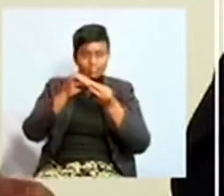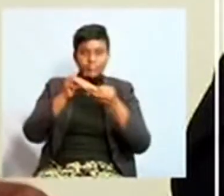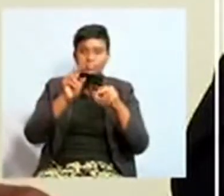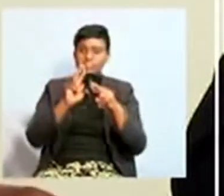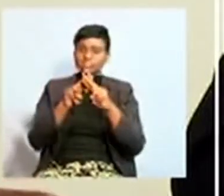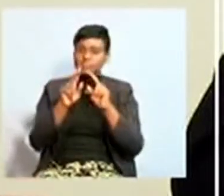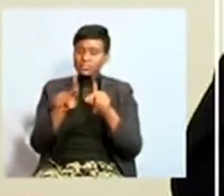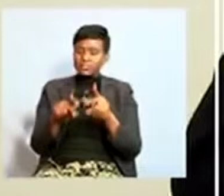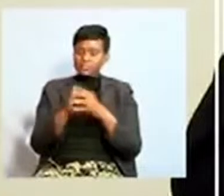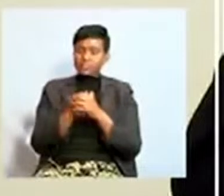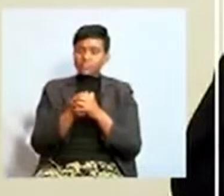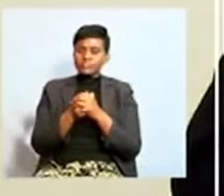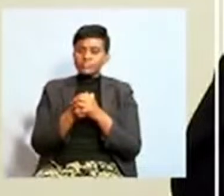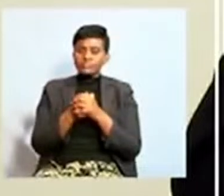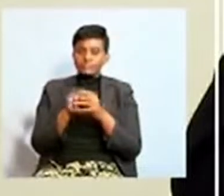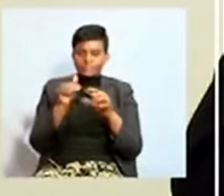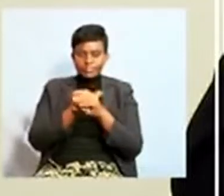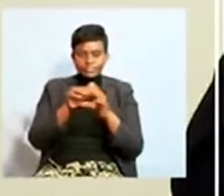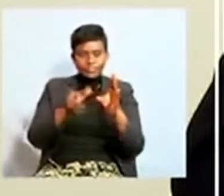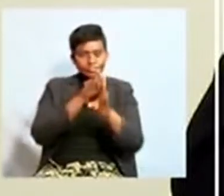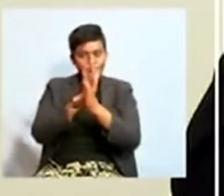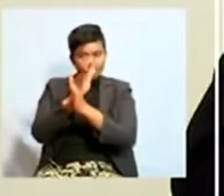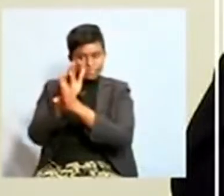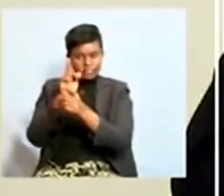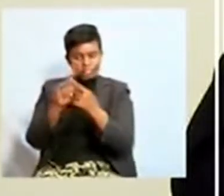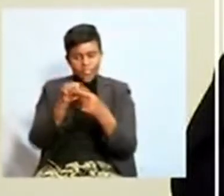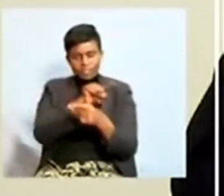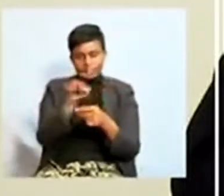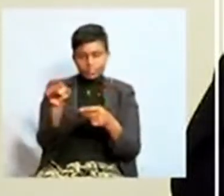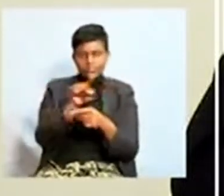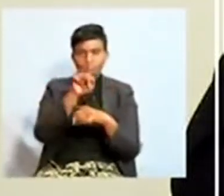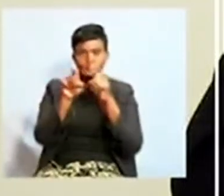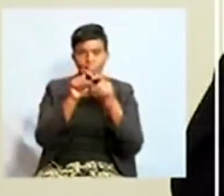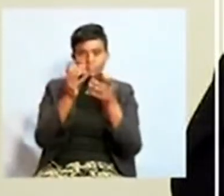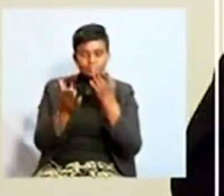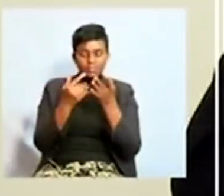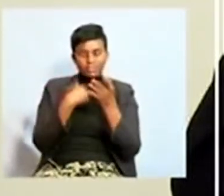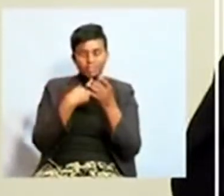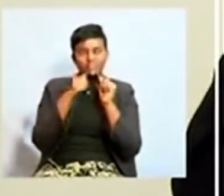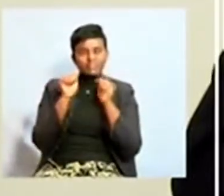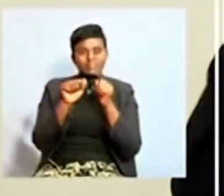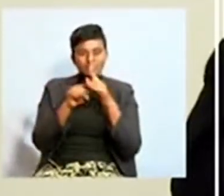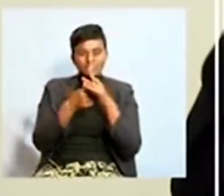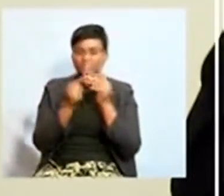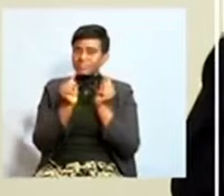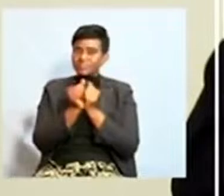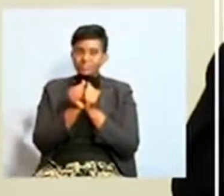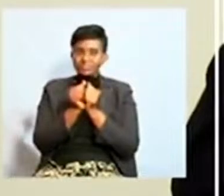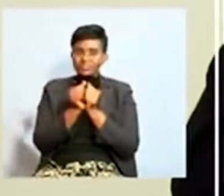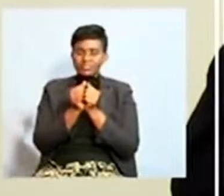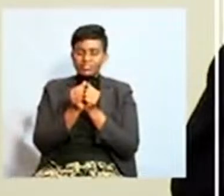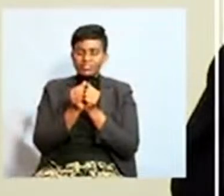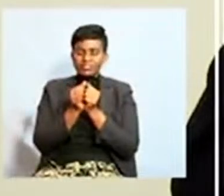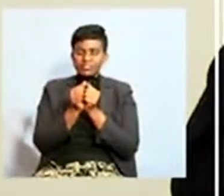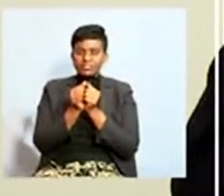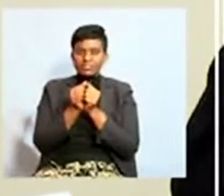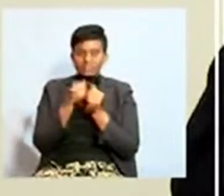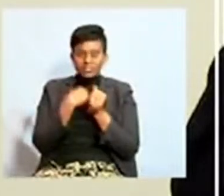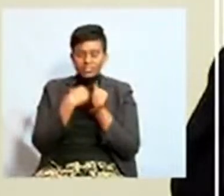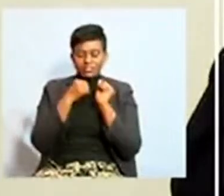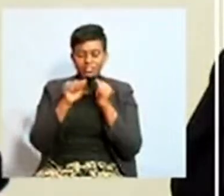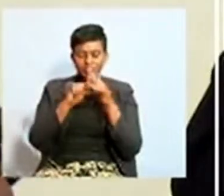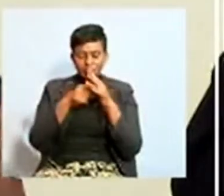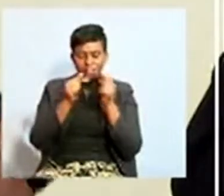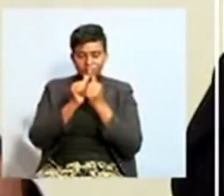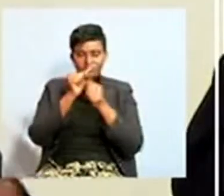Chair, in relation to that question, perhaps I can start with the